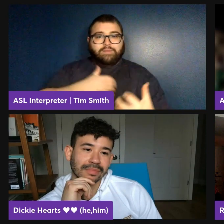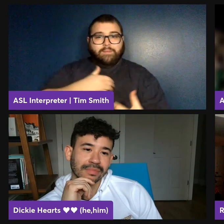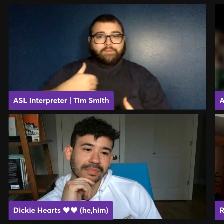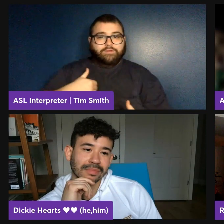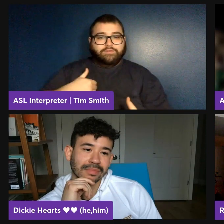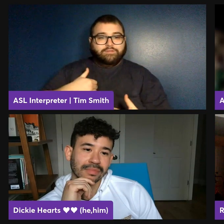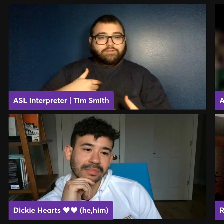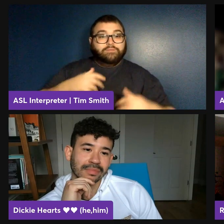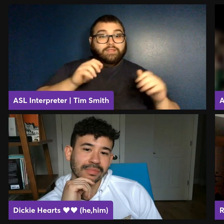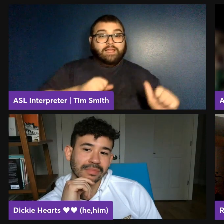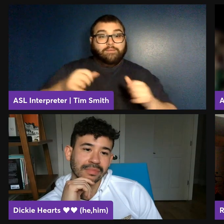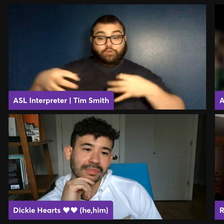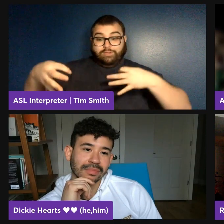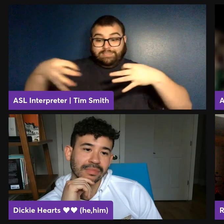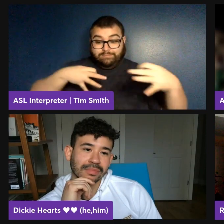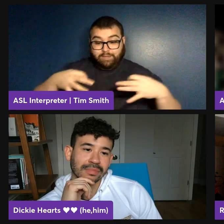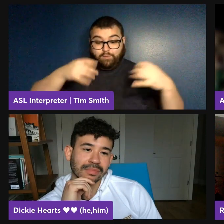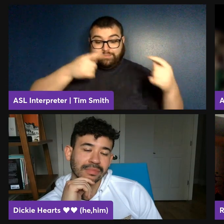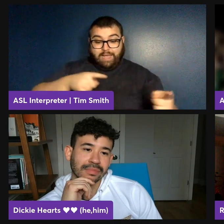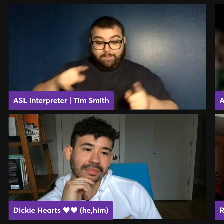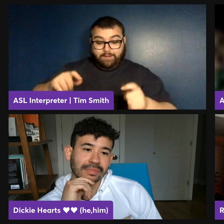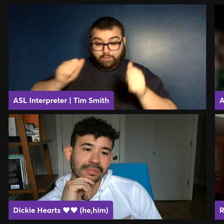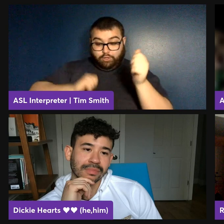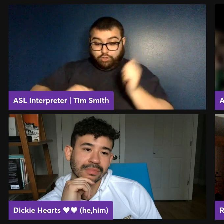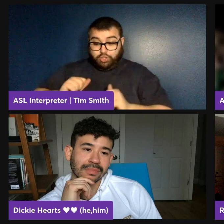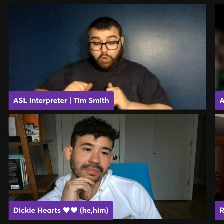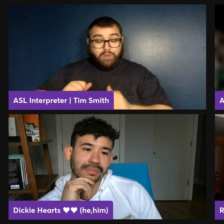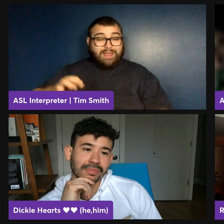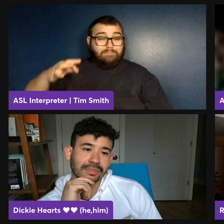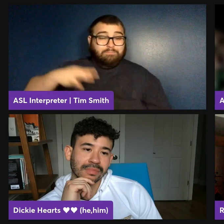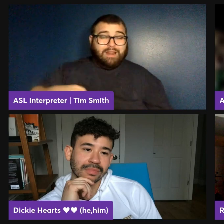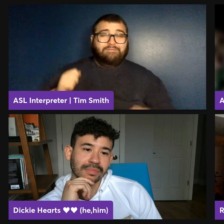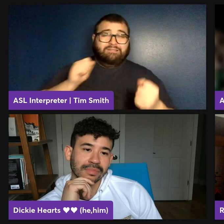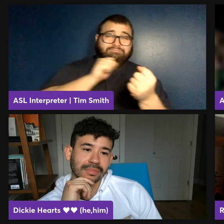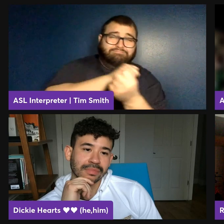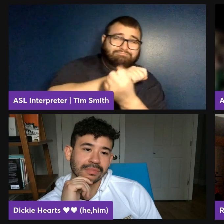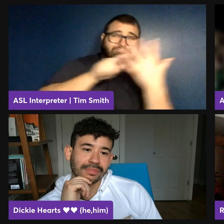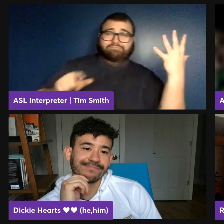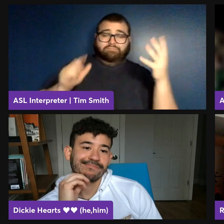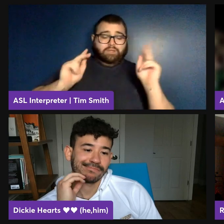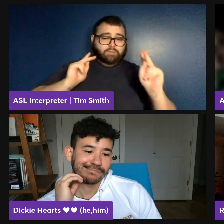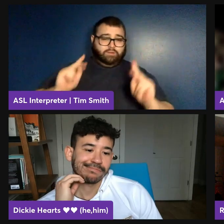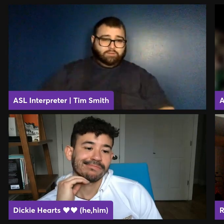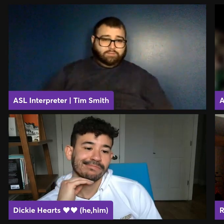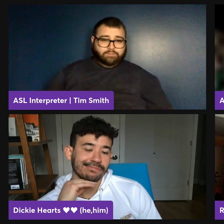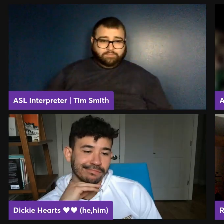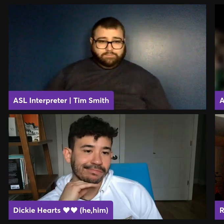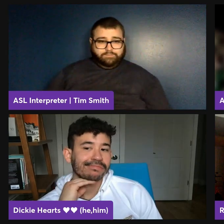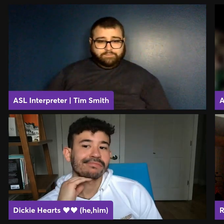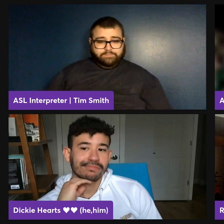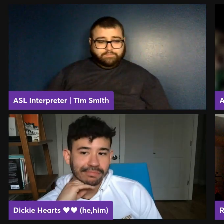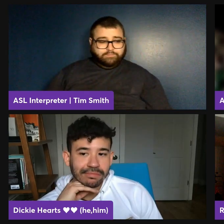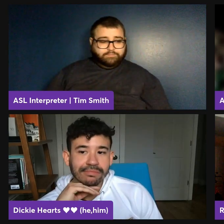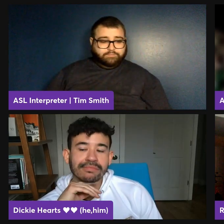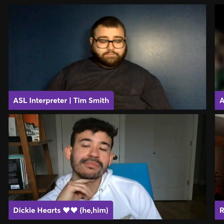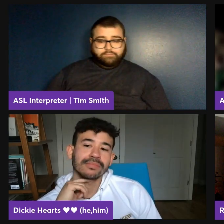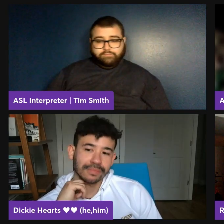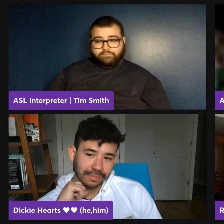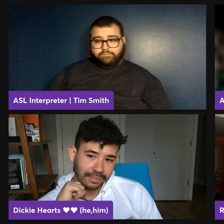what's happening in a show can benefit so many people. And just